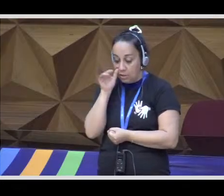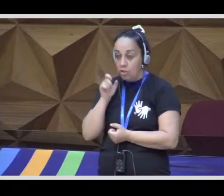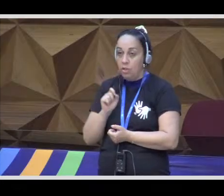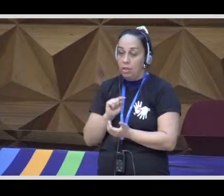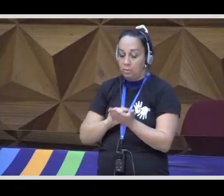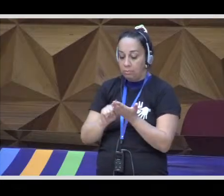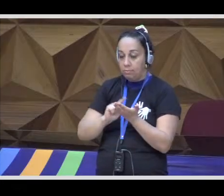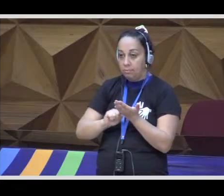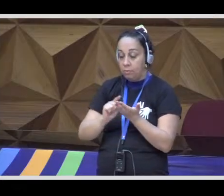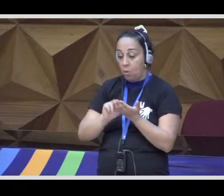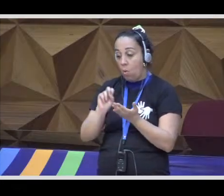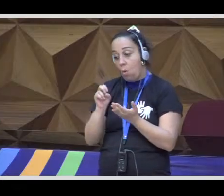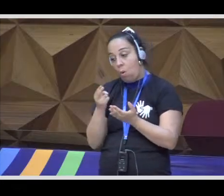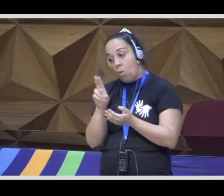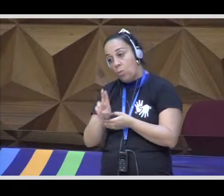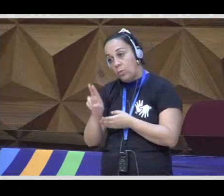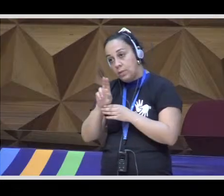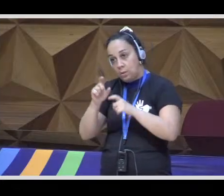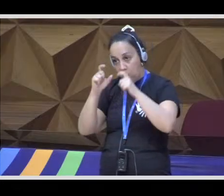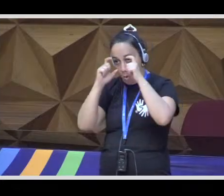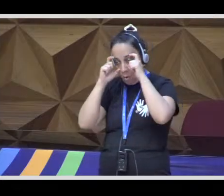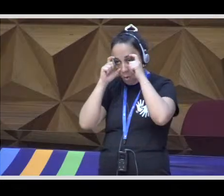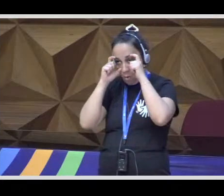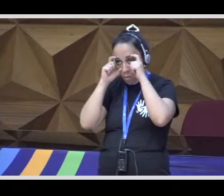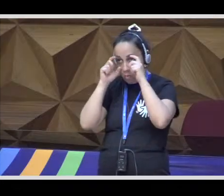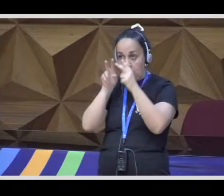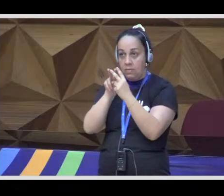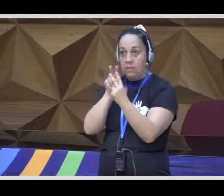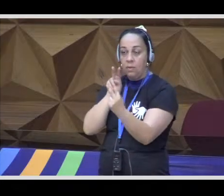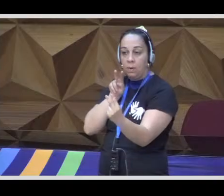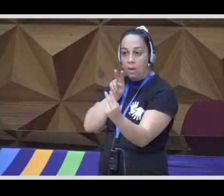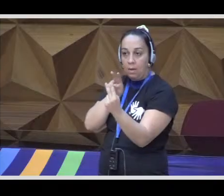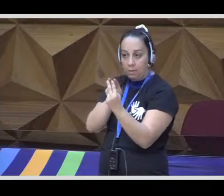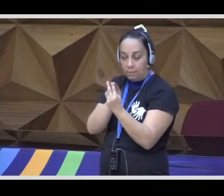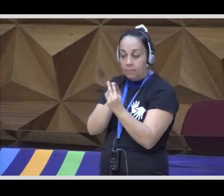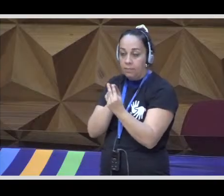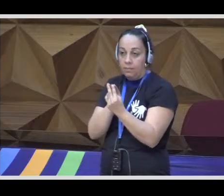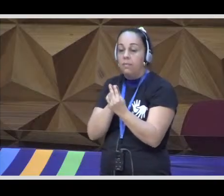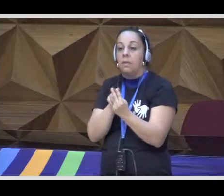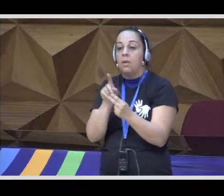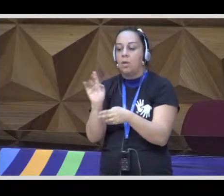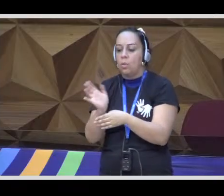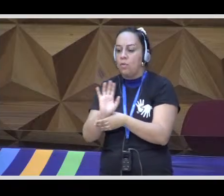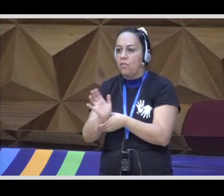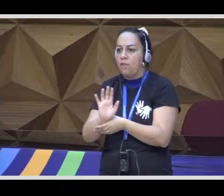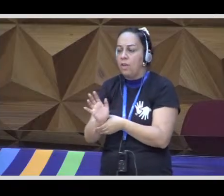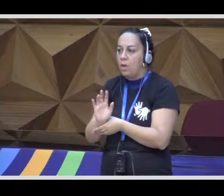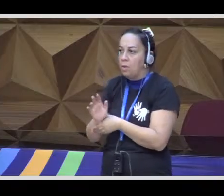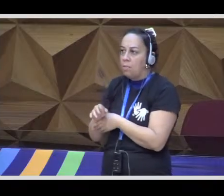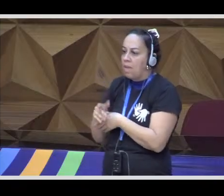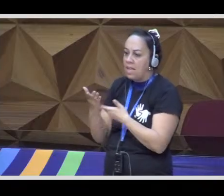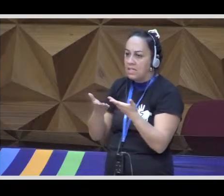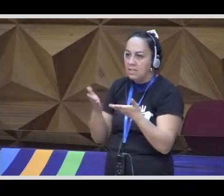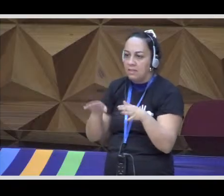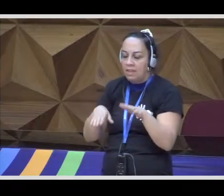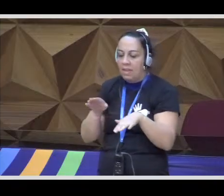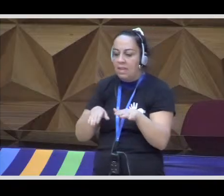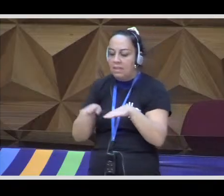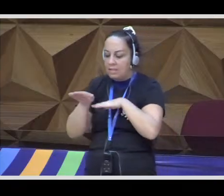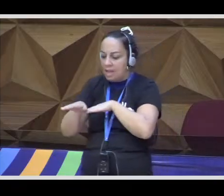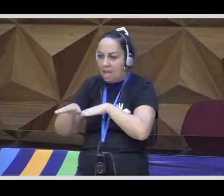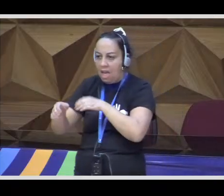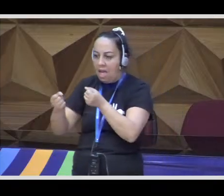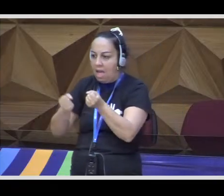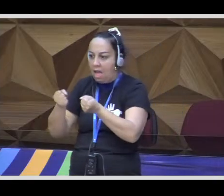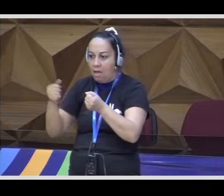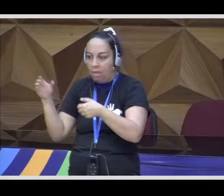movies are moving. So I'm watching a car chase, and I'm seeing motion, but I'm not feeling motion. So those things are very related. It's